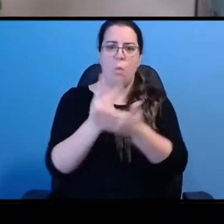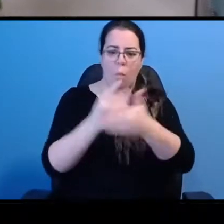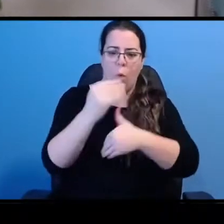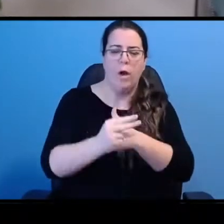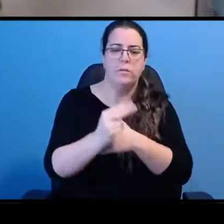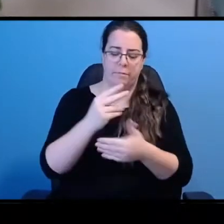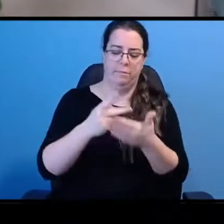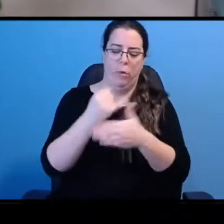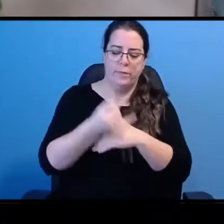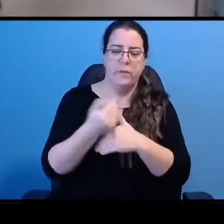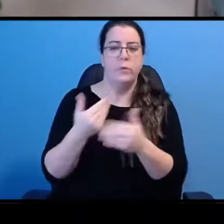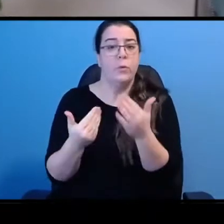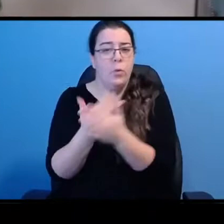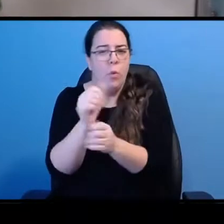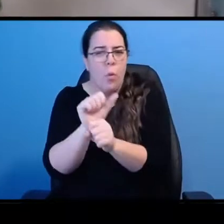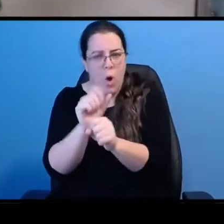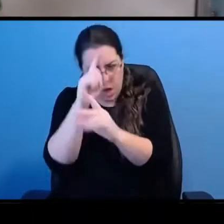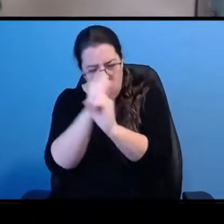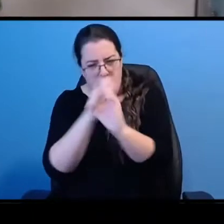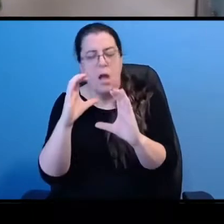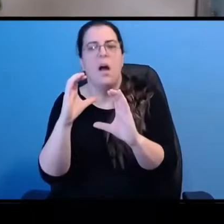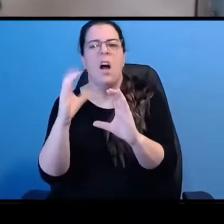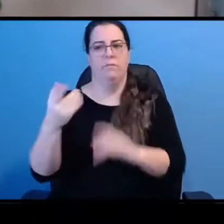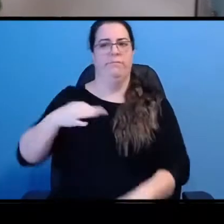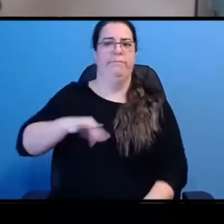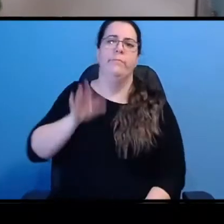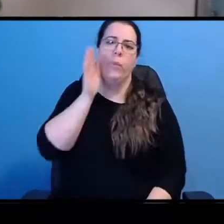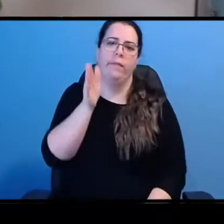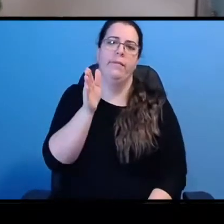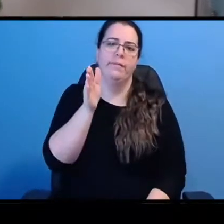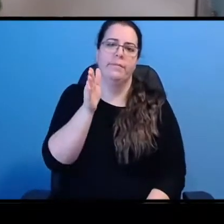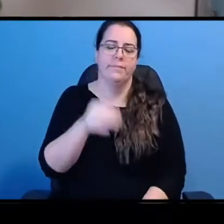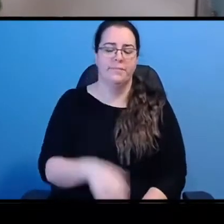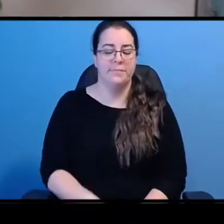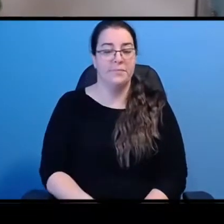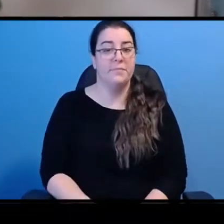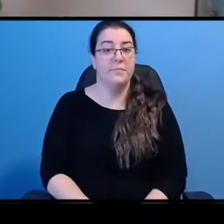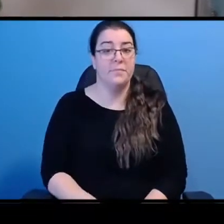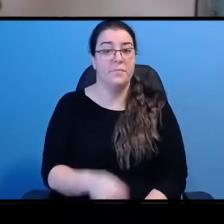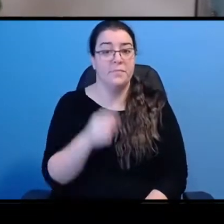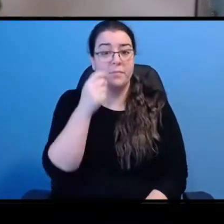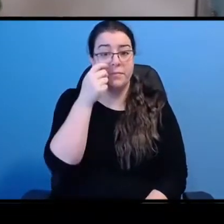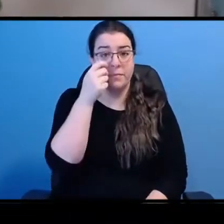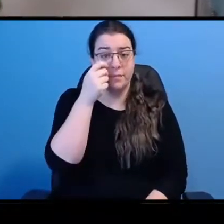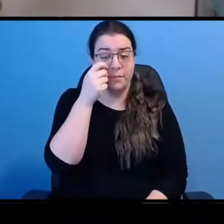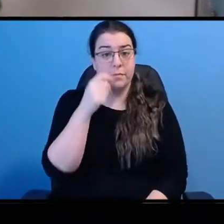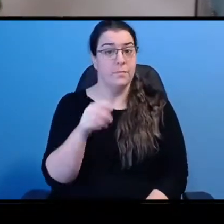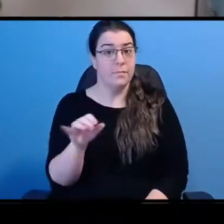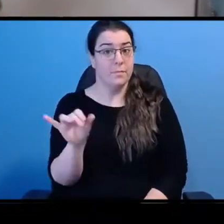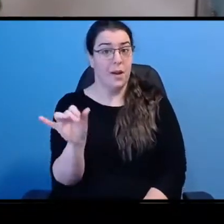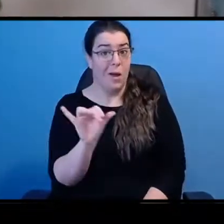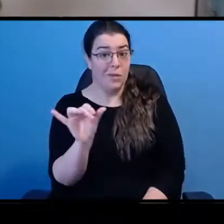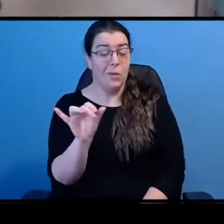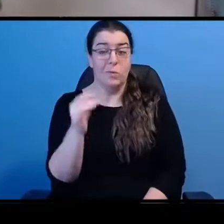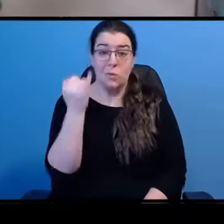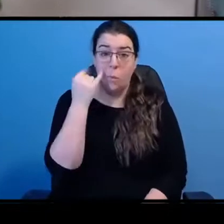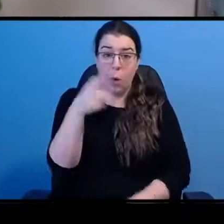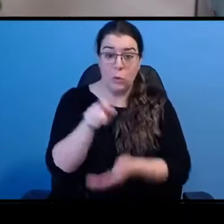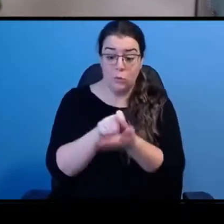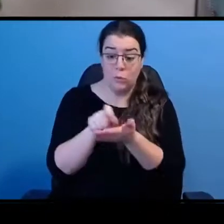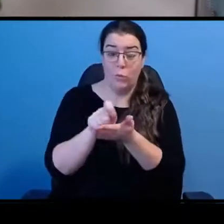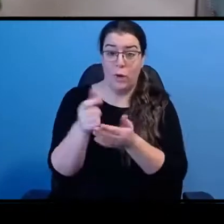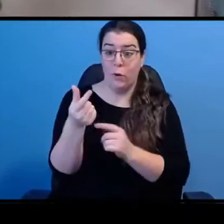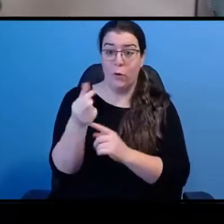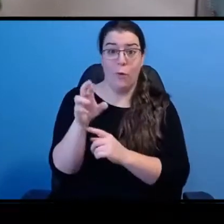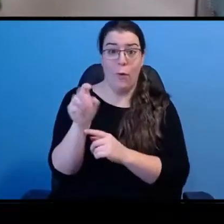The other thing too is, I think when you write a grant, it also pushes you a little to make your